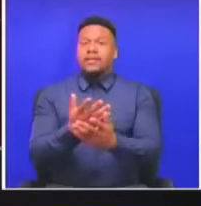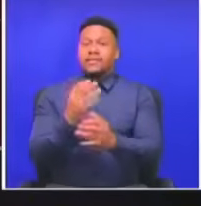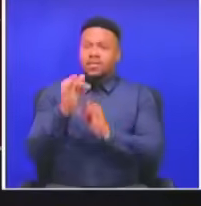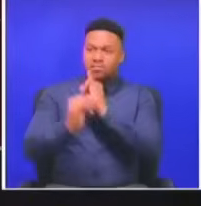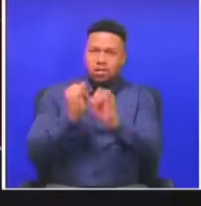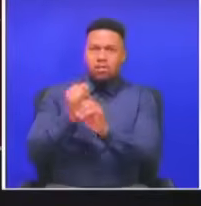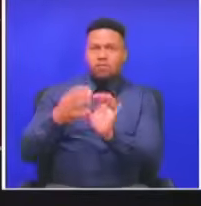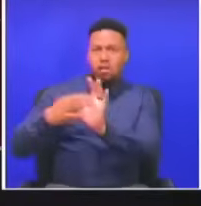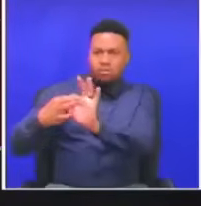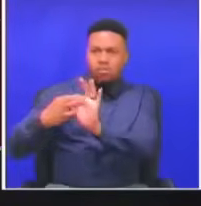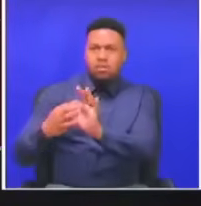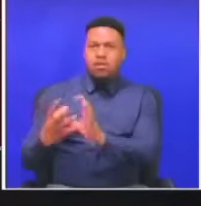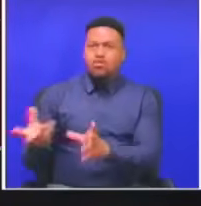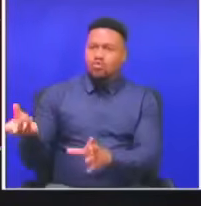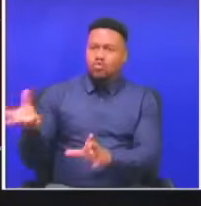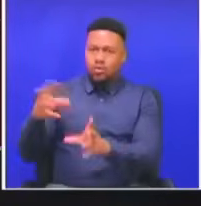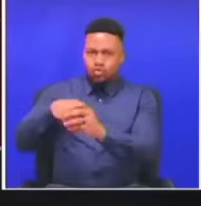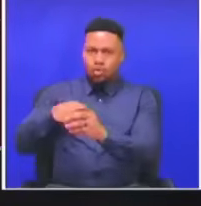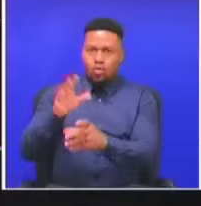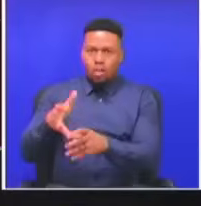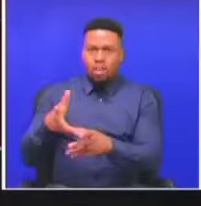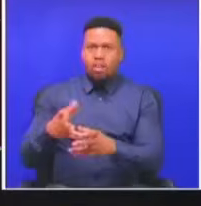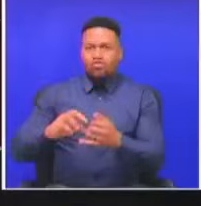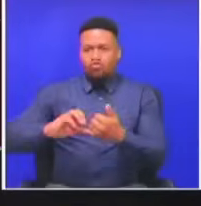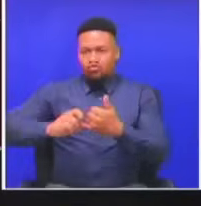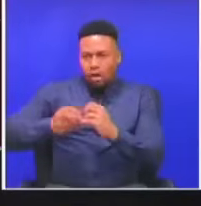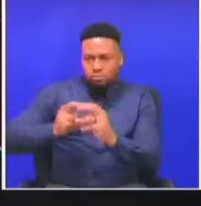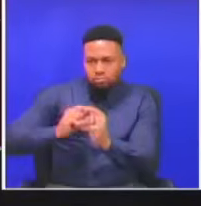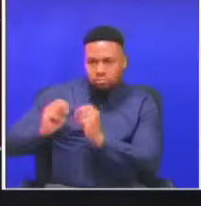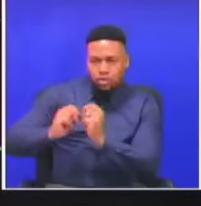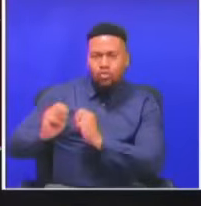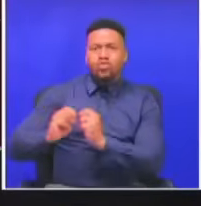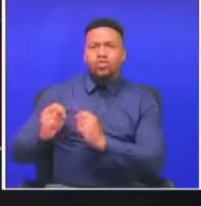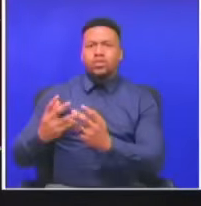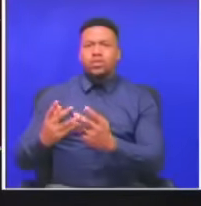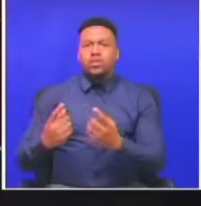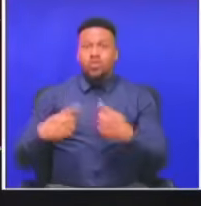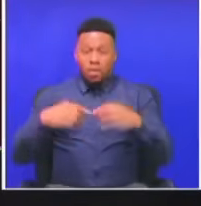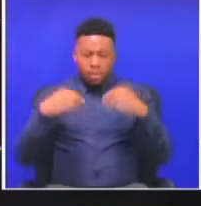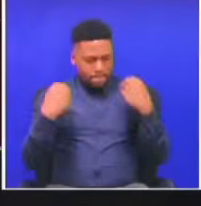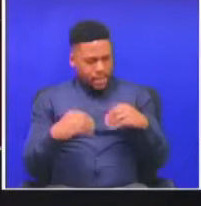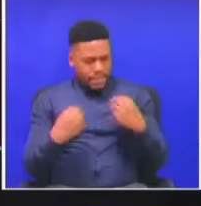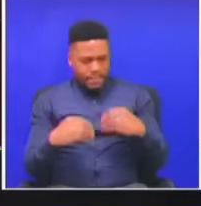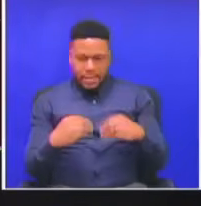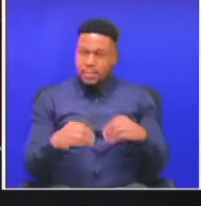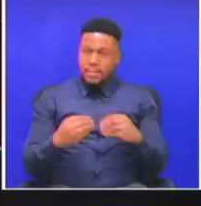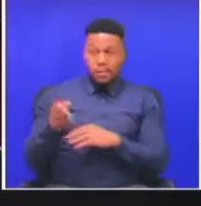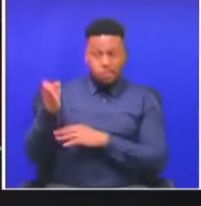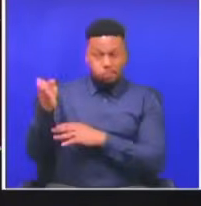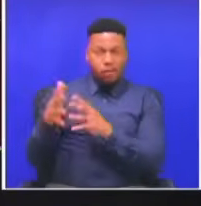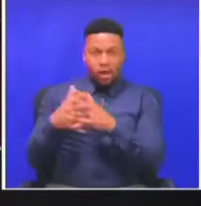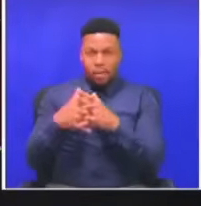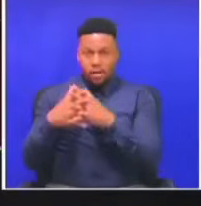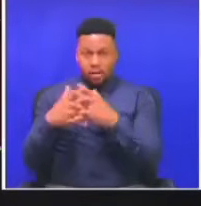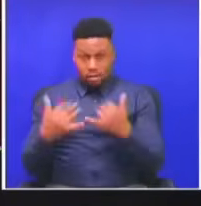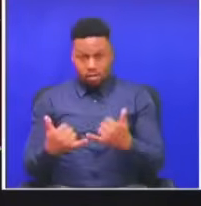those discussions. We are on the ground, and we are working the ground in the United States as we speak now.